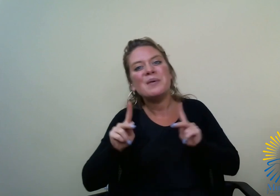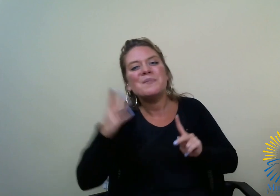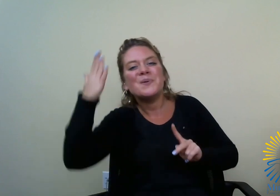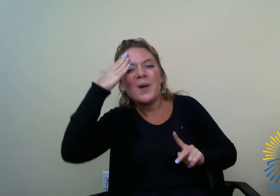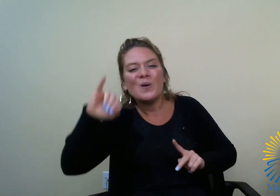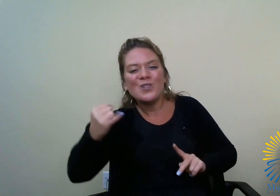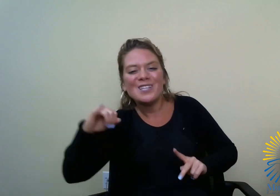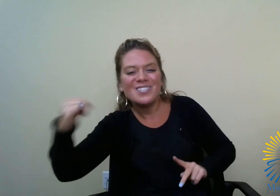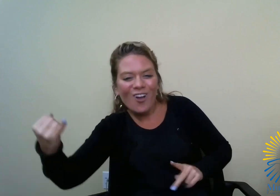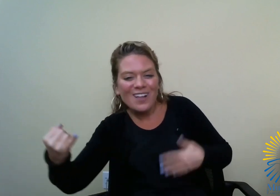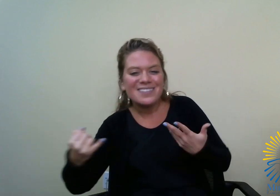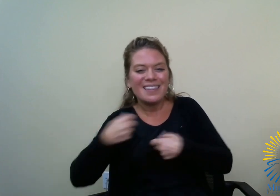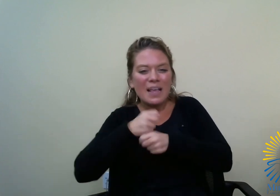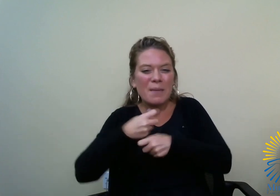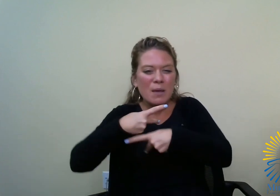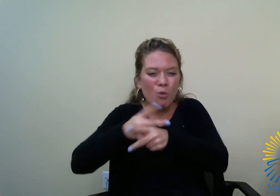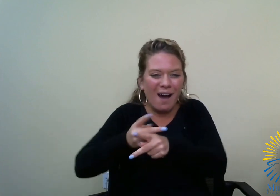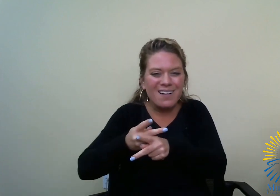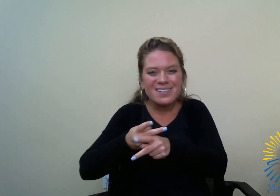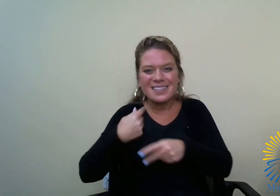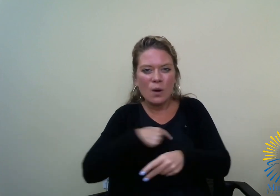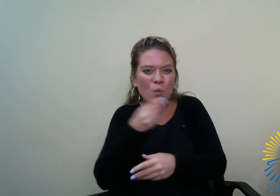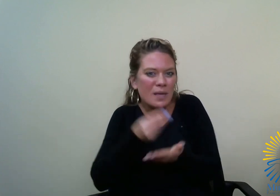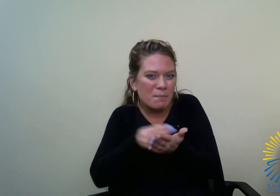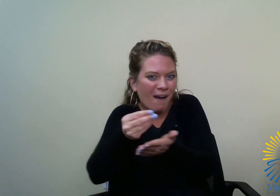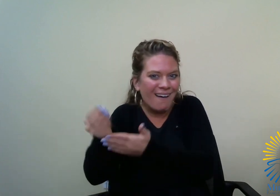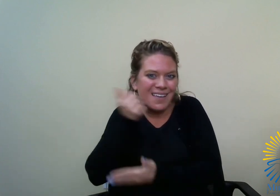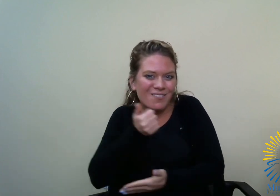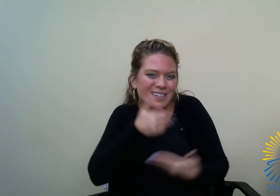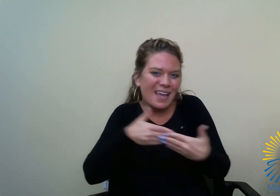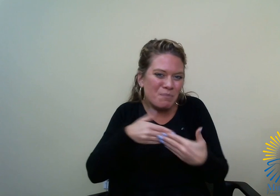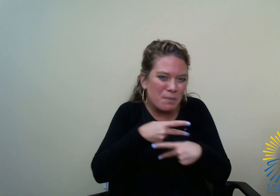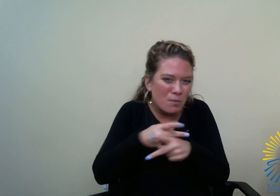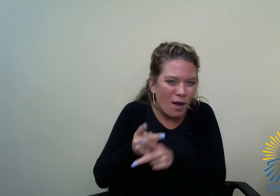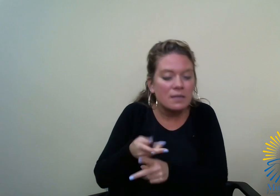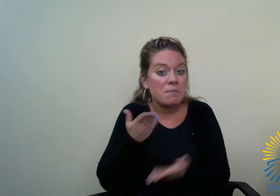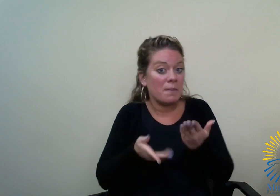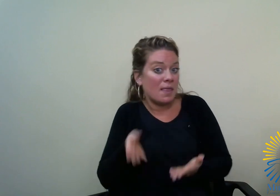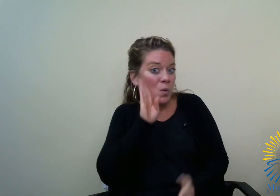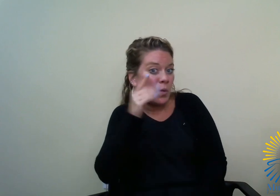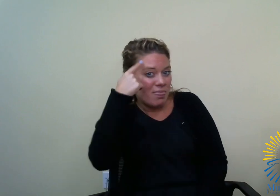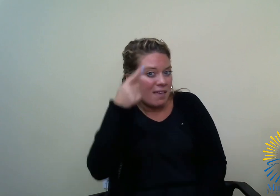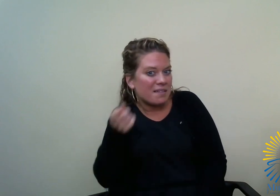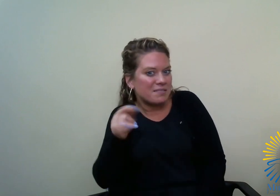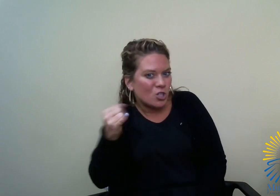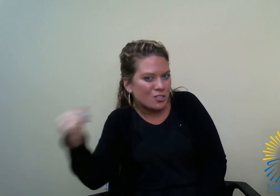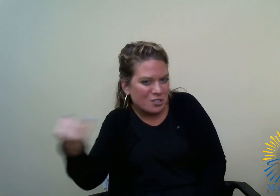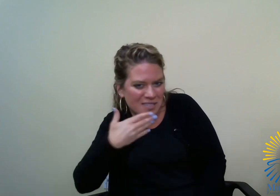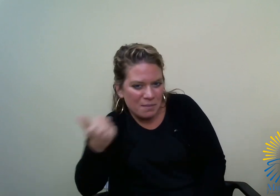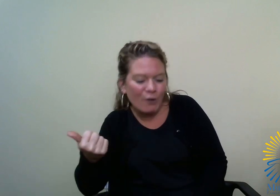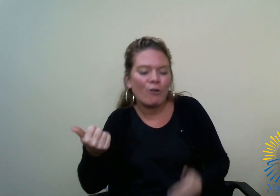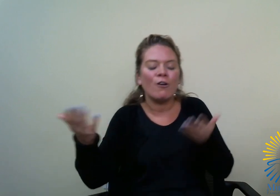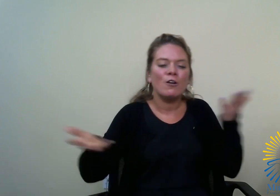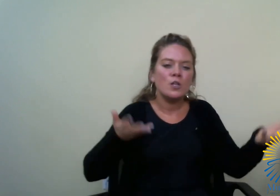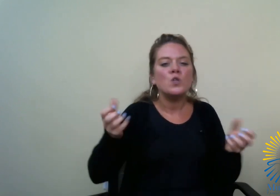make our Band-Aids, right? The name recognition that we have that we wouldn't have for AstraZeneca in the same way, or that we wouldn't have for, what's the other